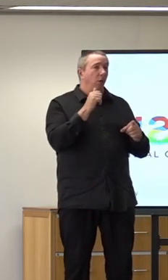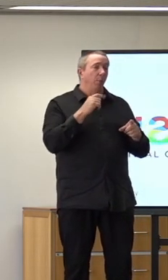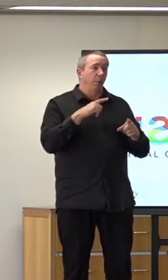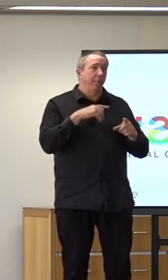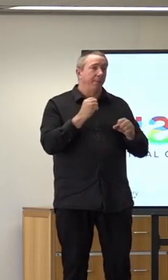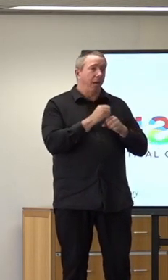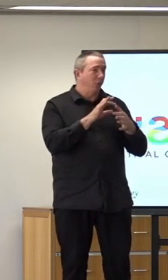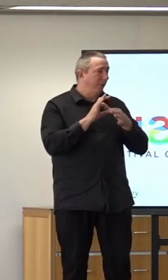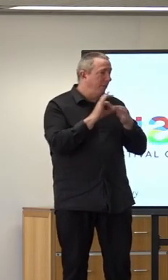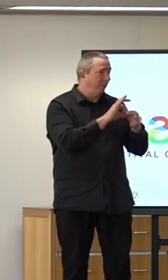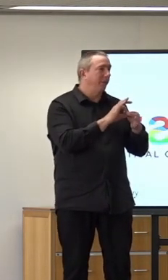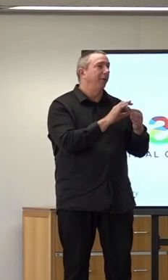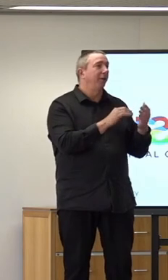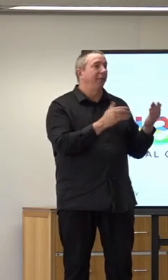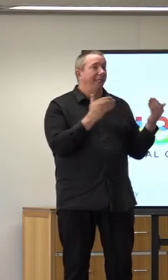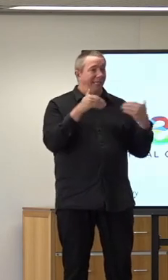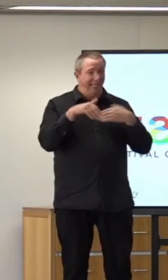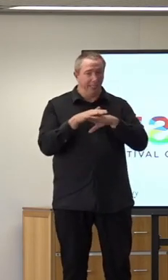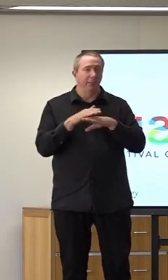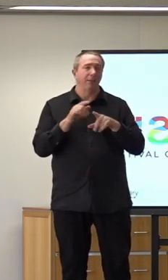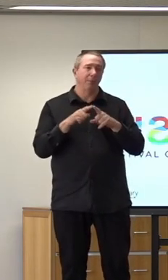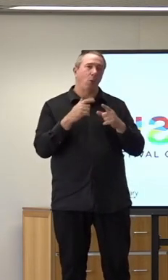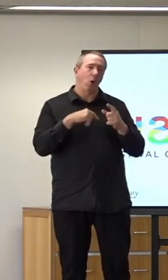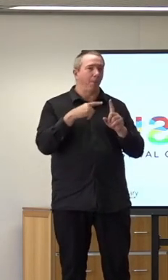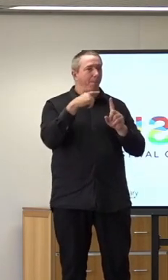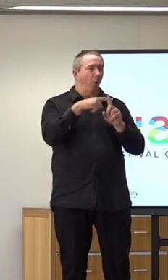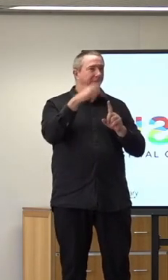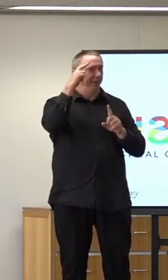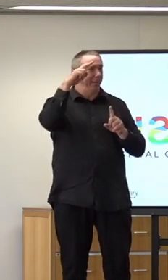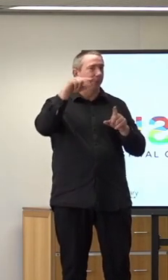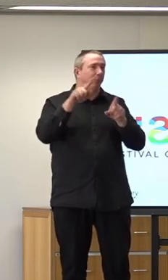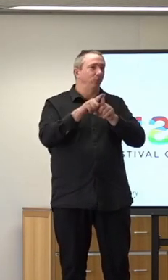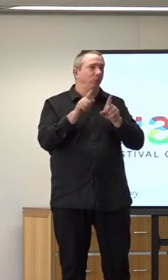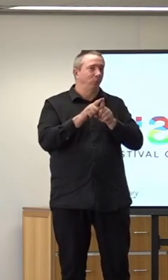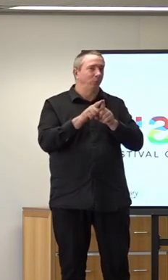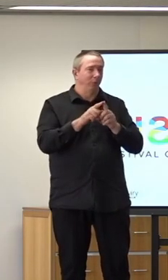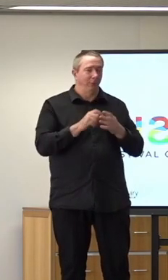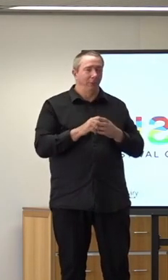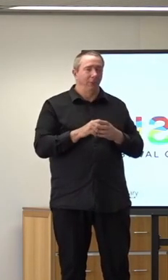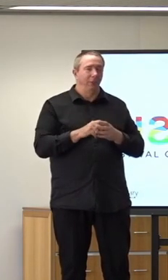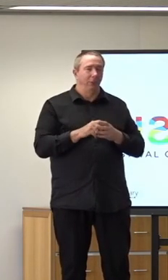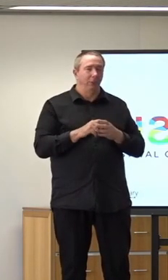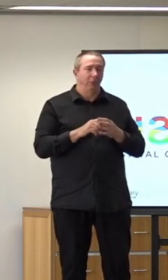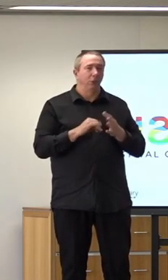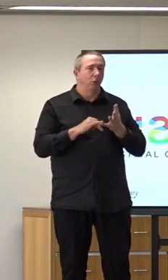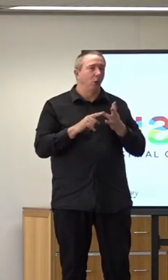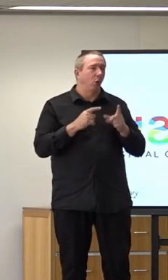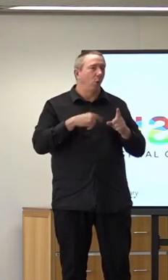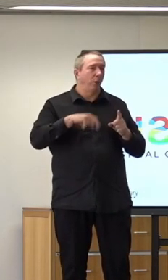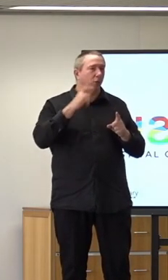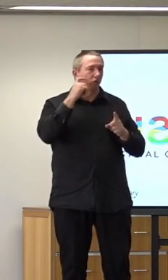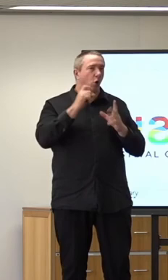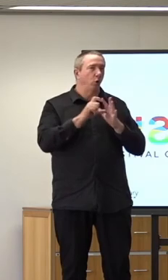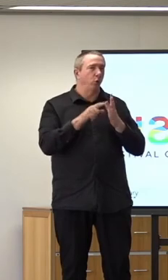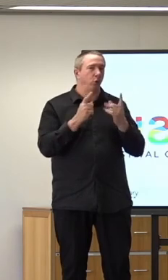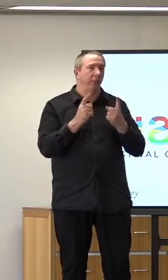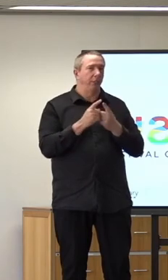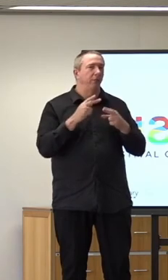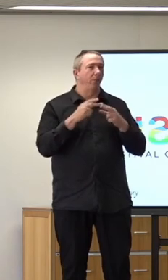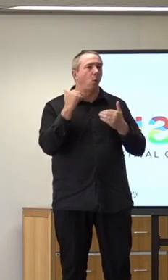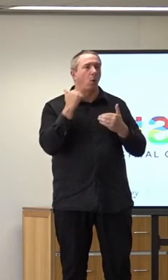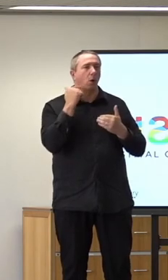leave a positive legacy and not just be in and out like a FIFO model or something like that. So we tend to try and do things in a